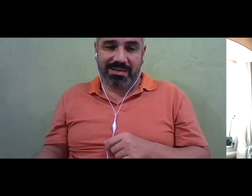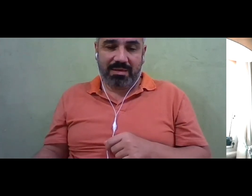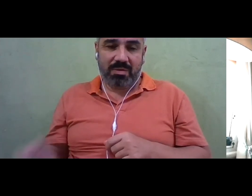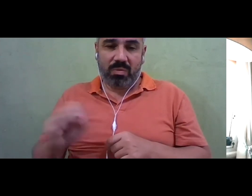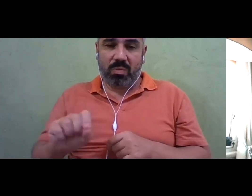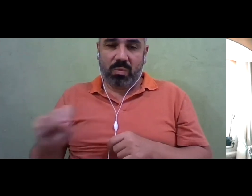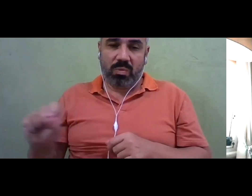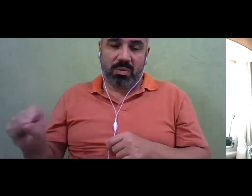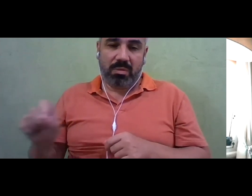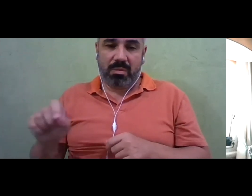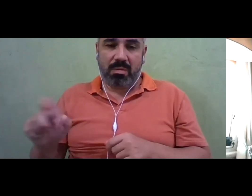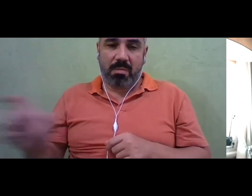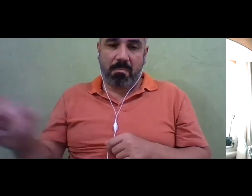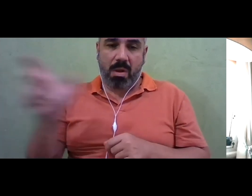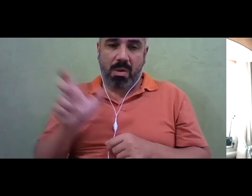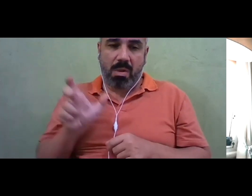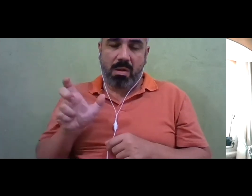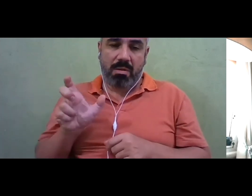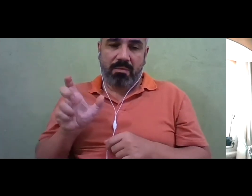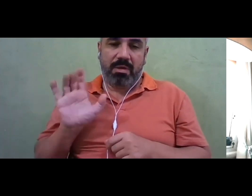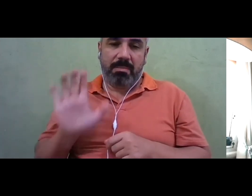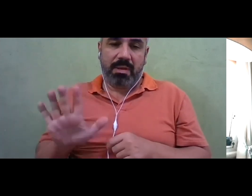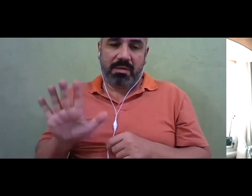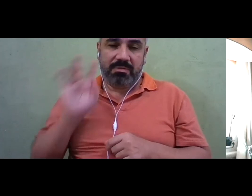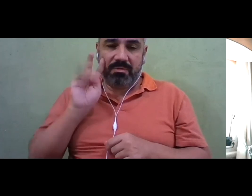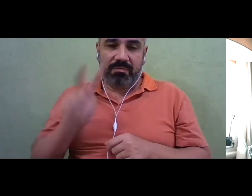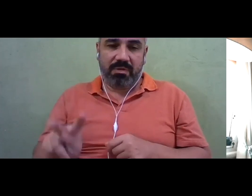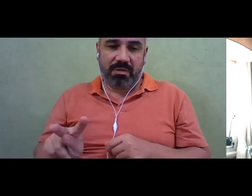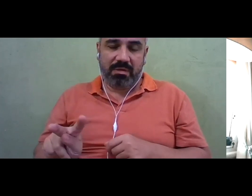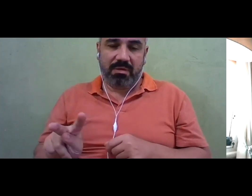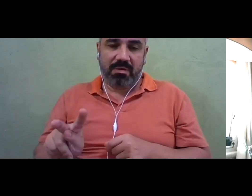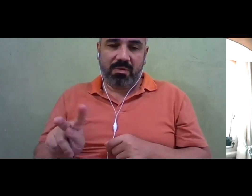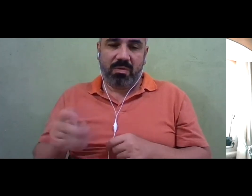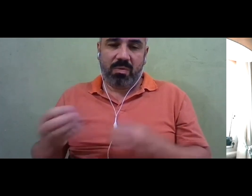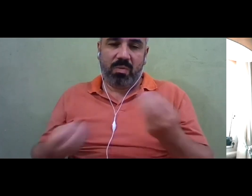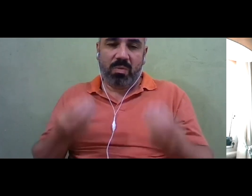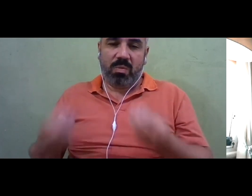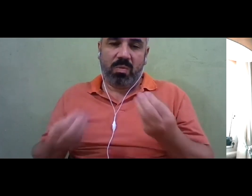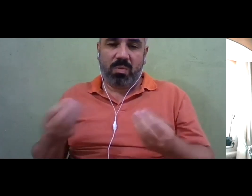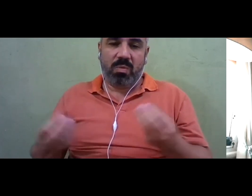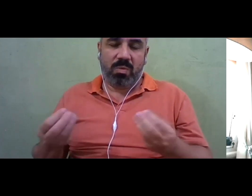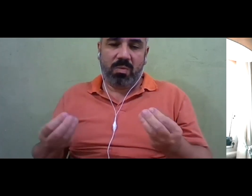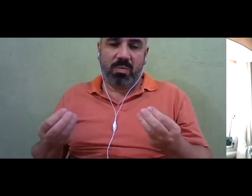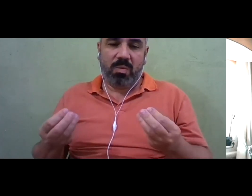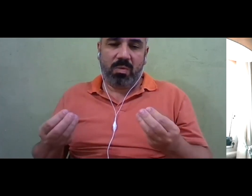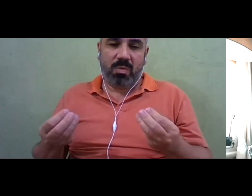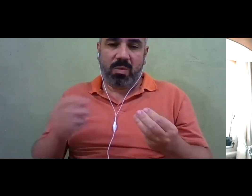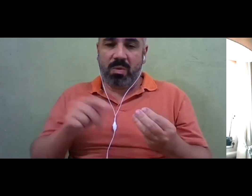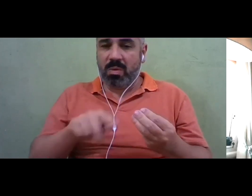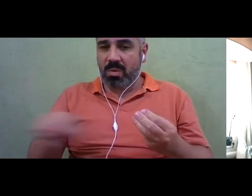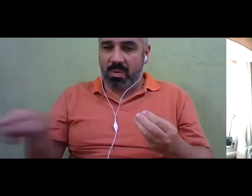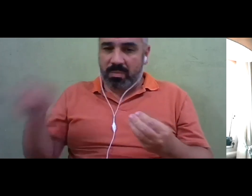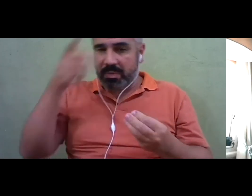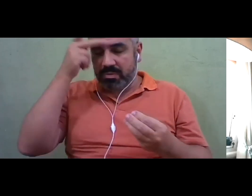saying, and then you have to sum that up. Of course, there's a subjective personal element in it. This is